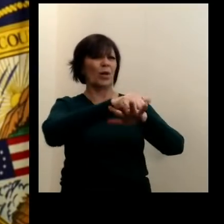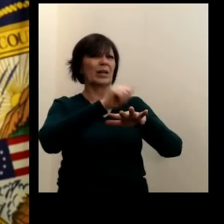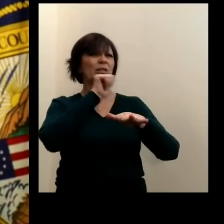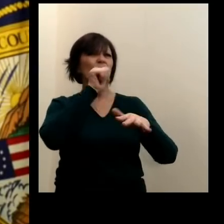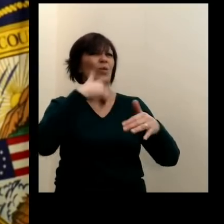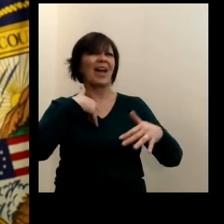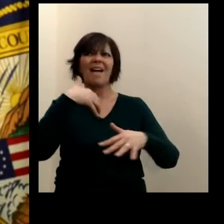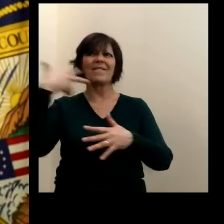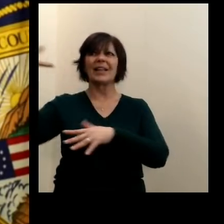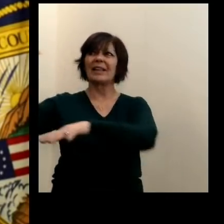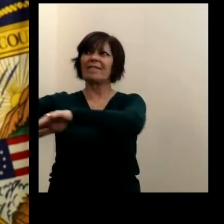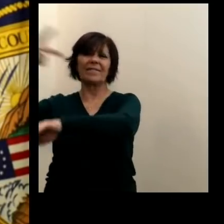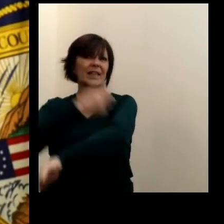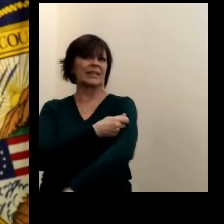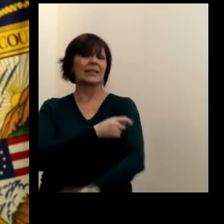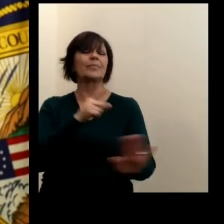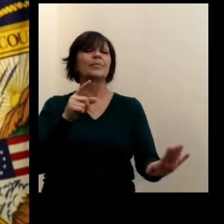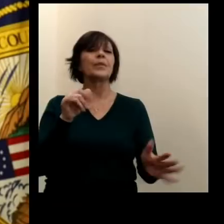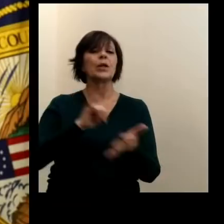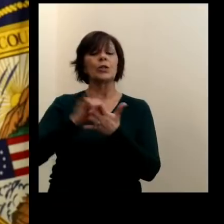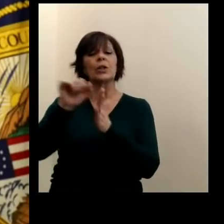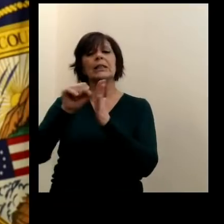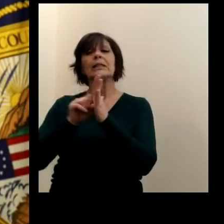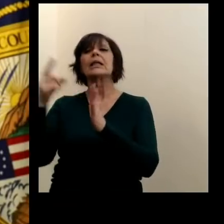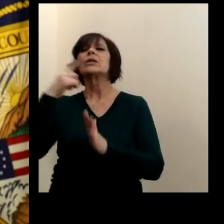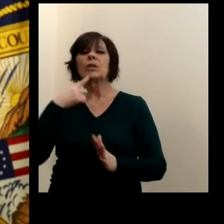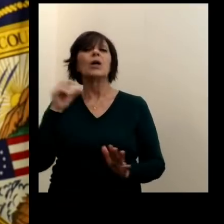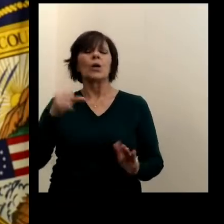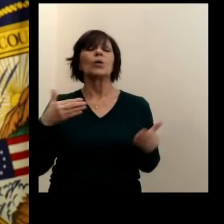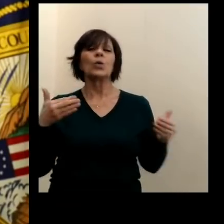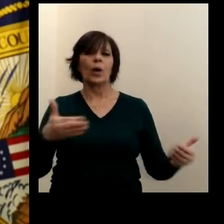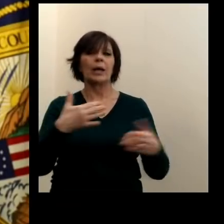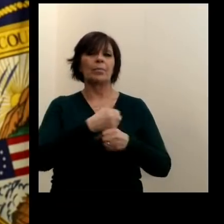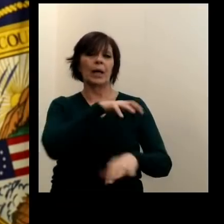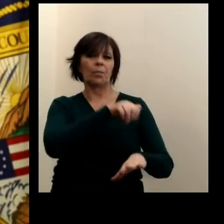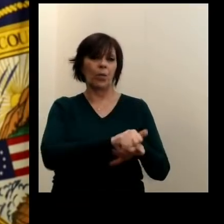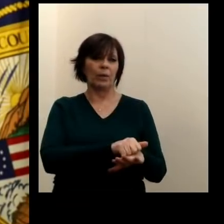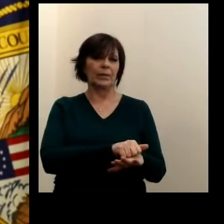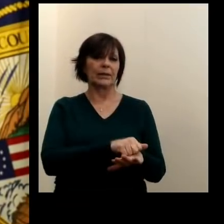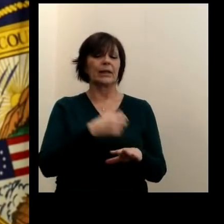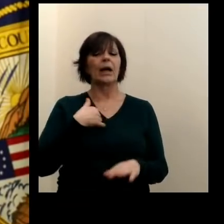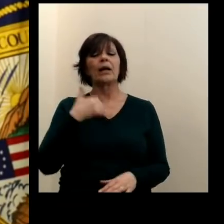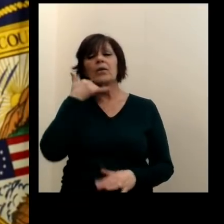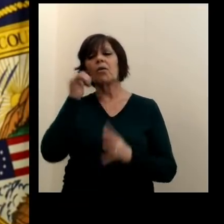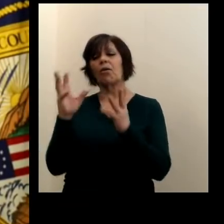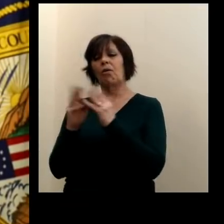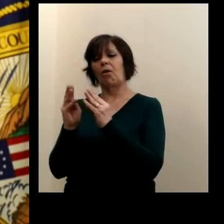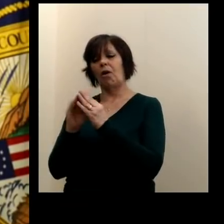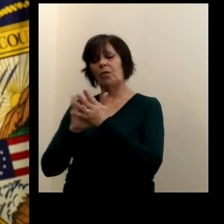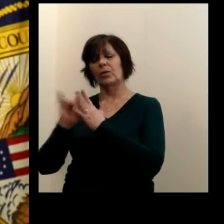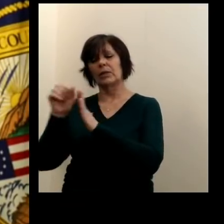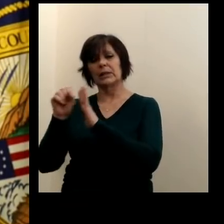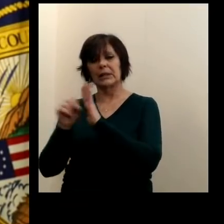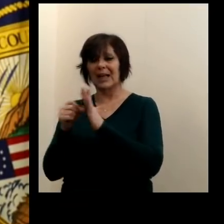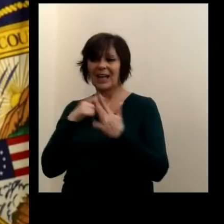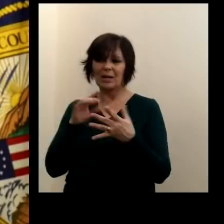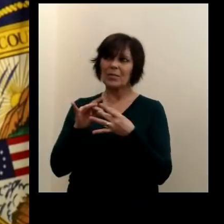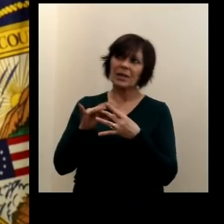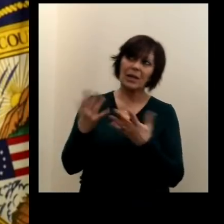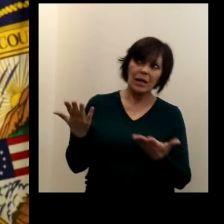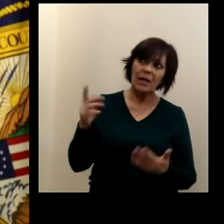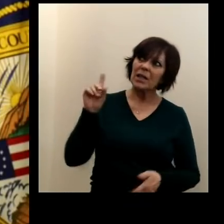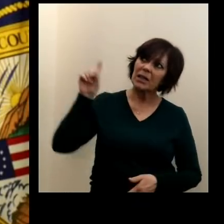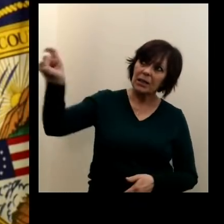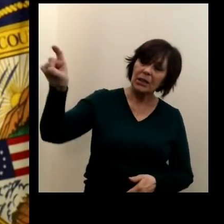vaccine. We were told by New York State to do that. I actually, on a call I had yesterday with key New York State officials, I brought it up and asked them